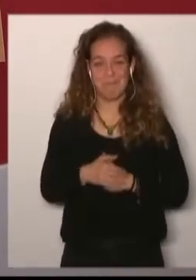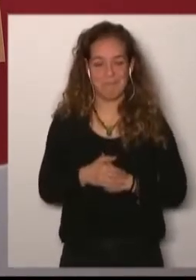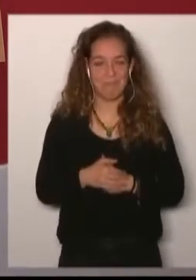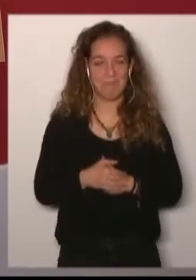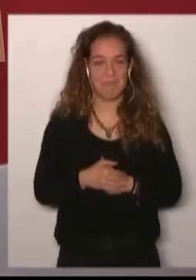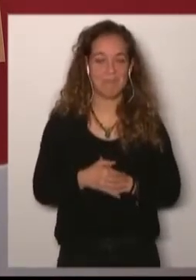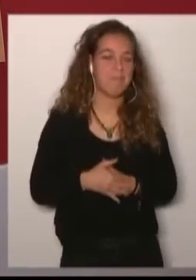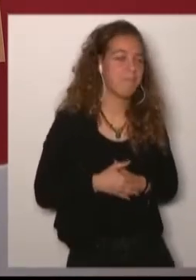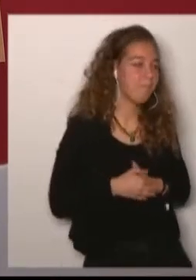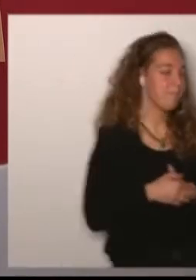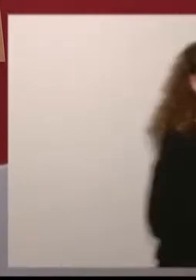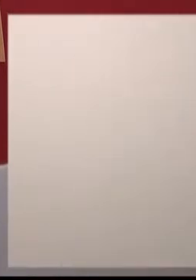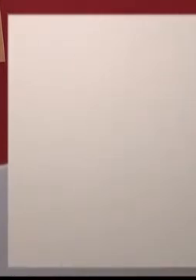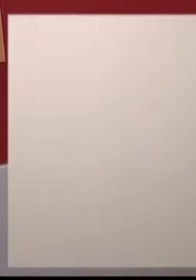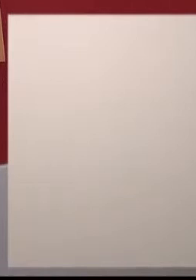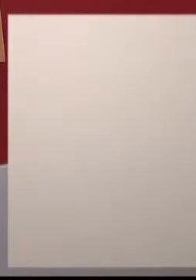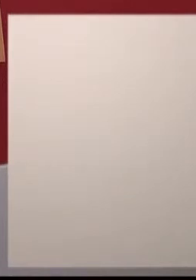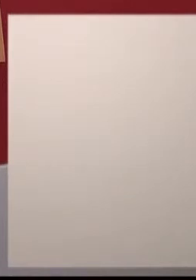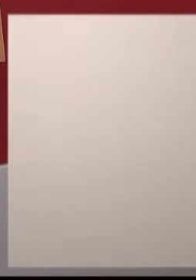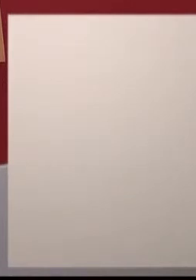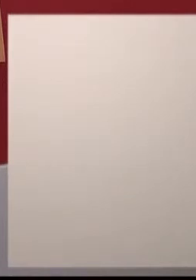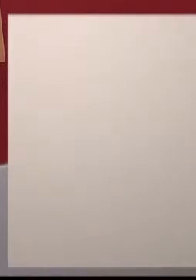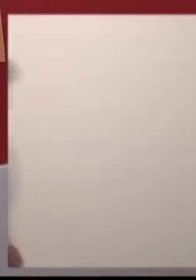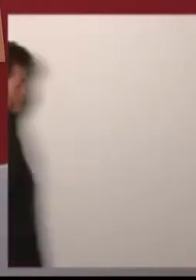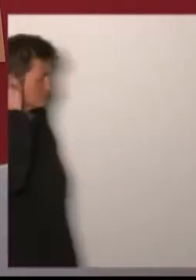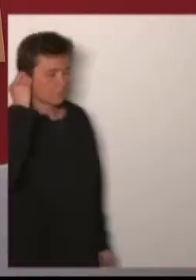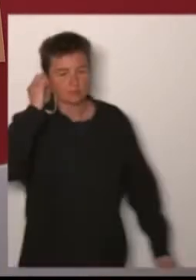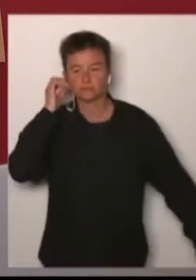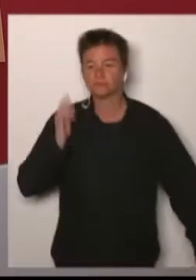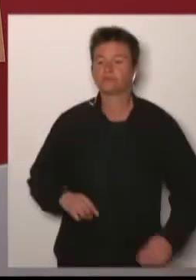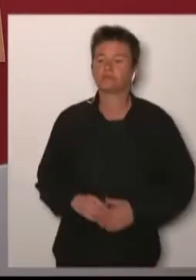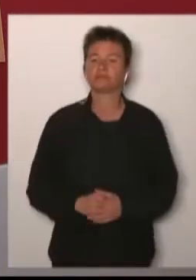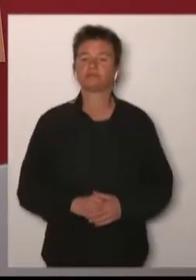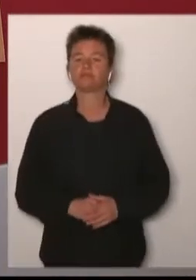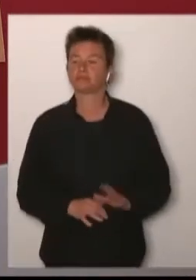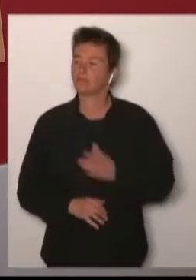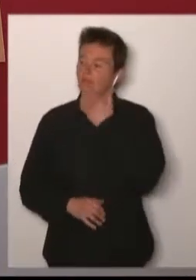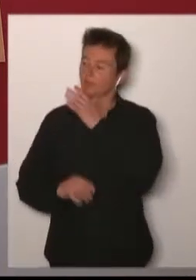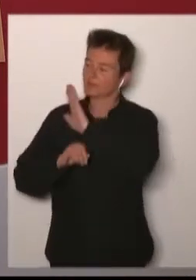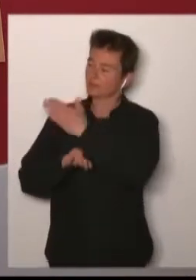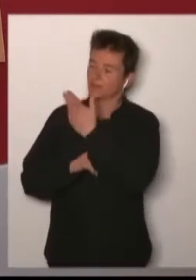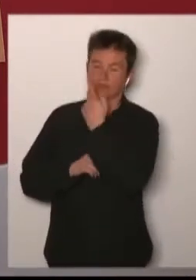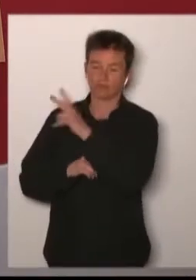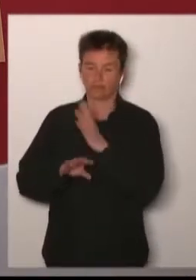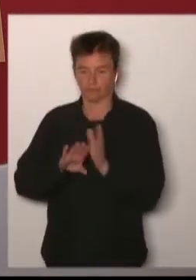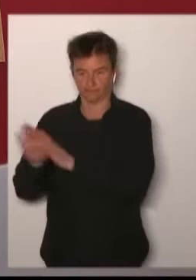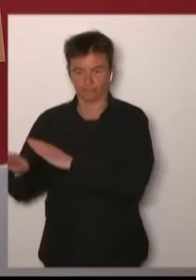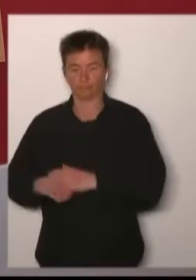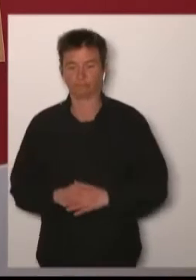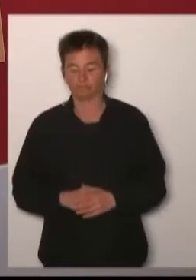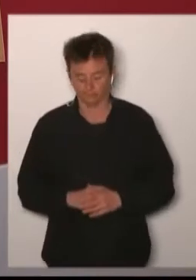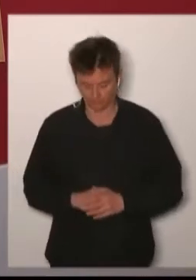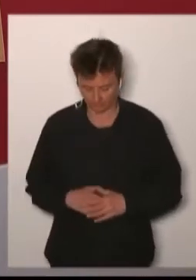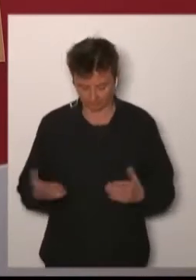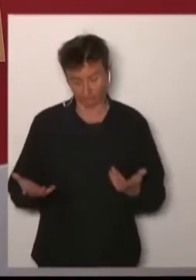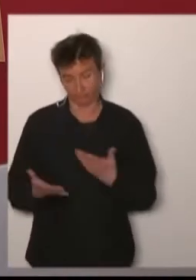your presentation, and it shows really well how much of this pediatric field is an excellency